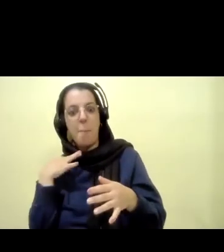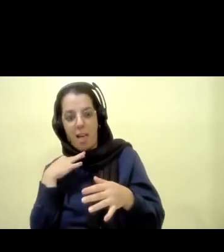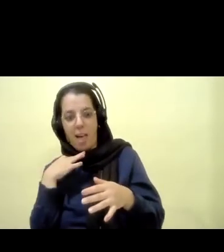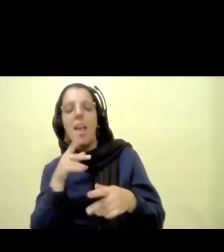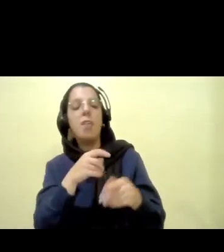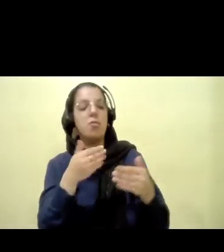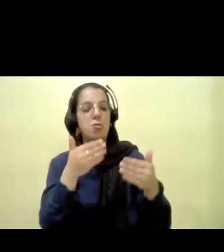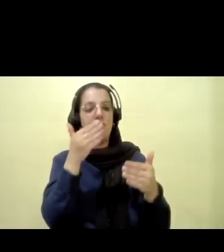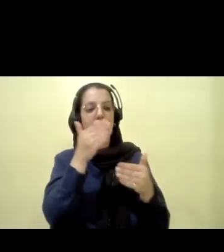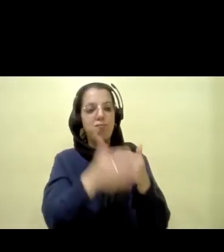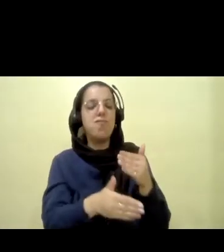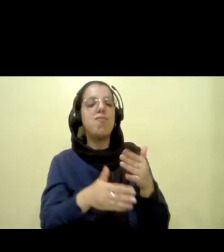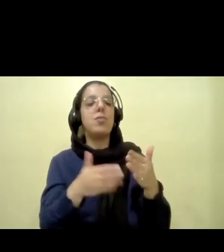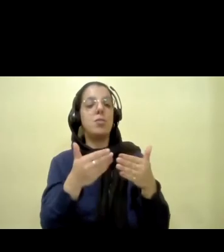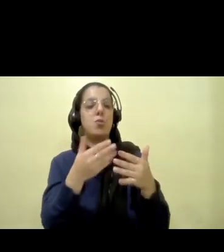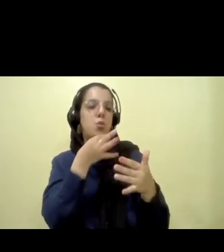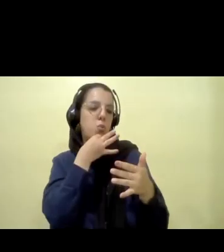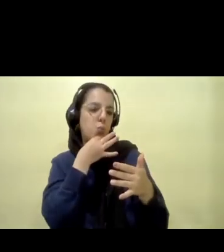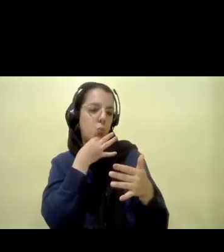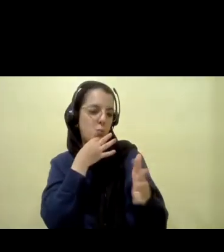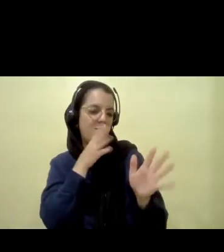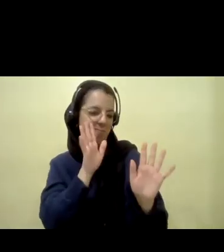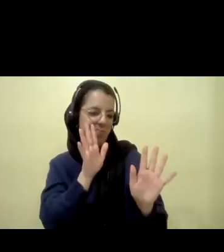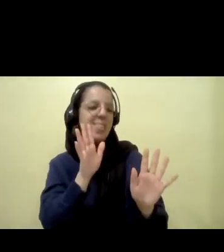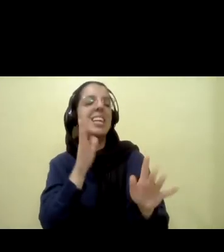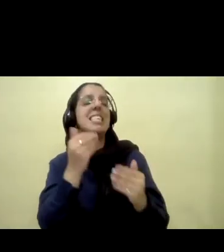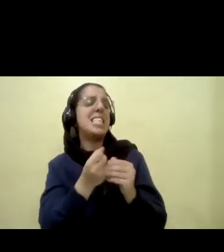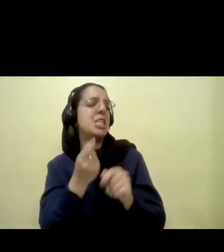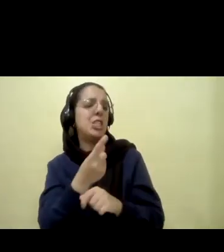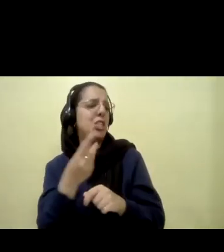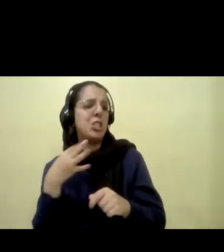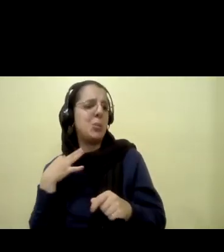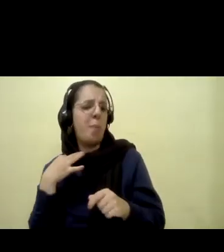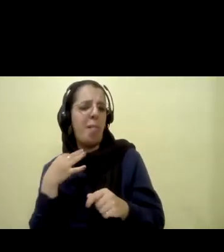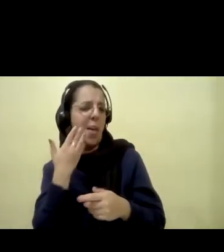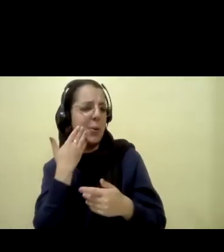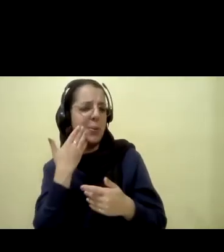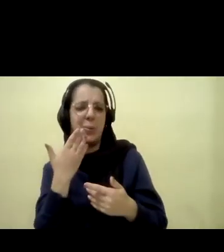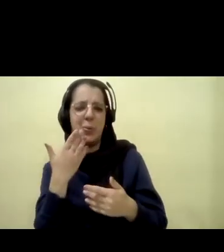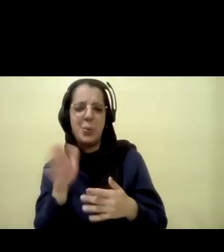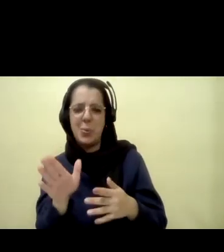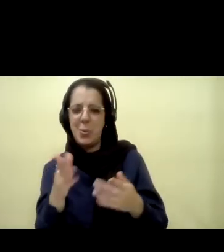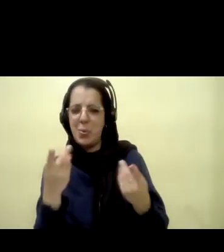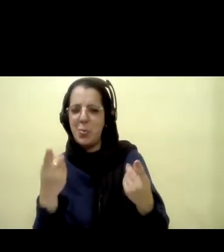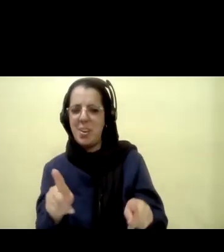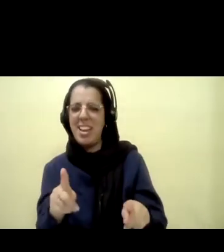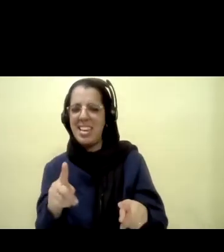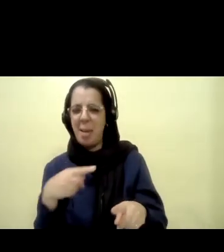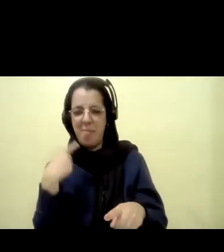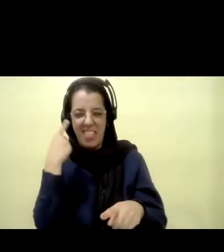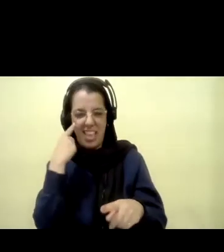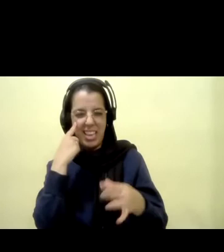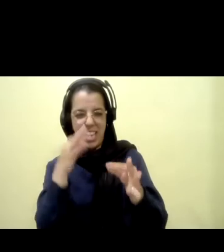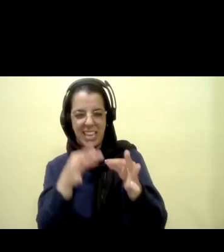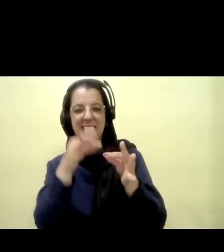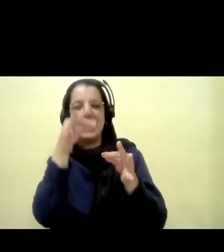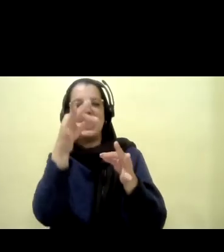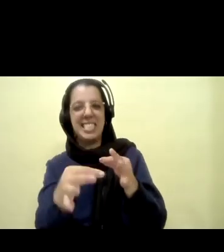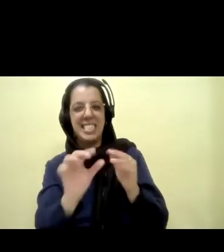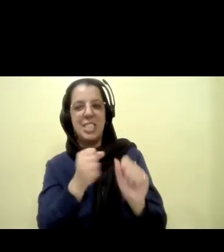the deadline is going to be next year. I'll be honest. I'm considering pushing it into 2022,